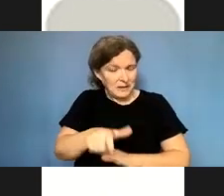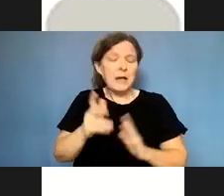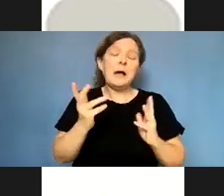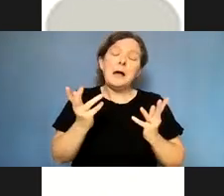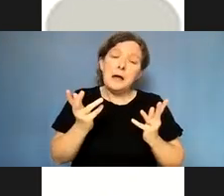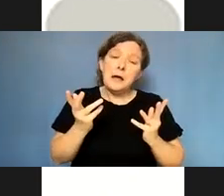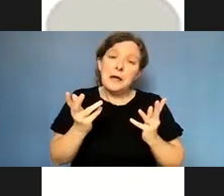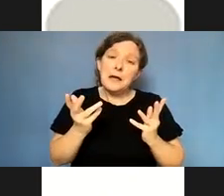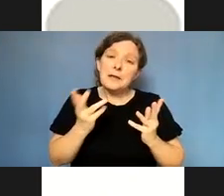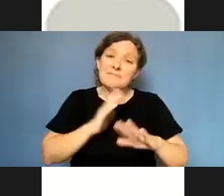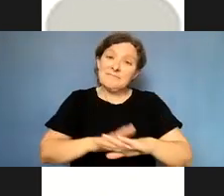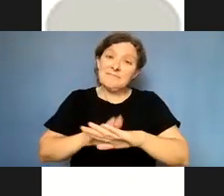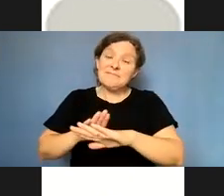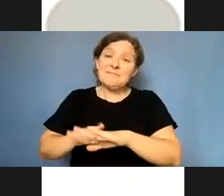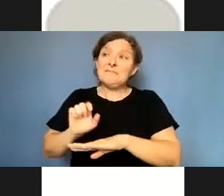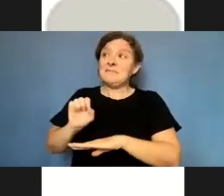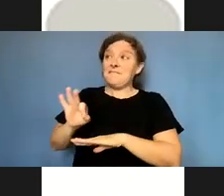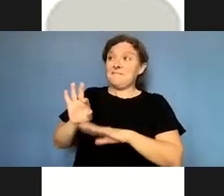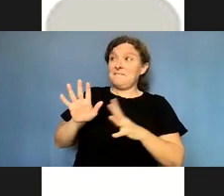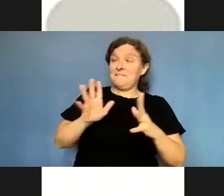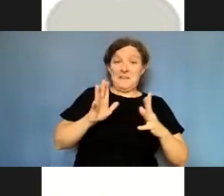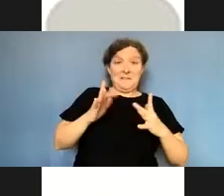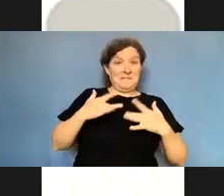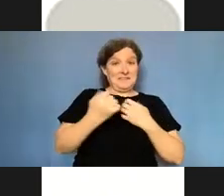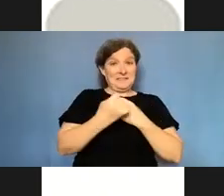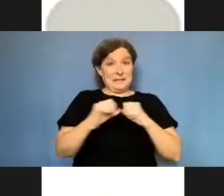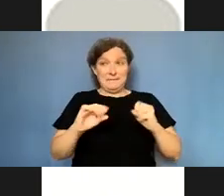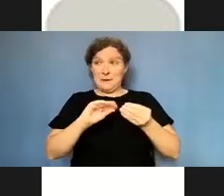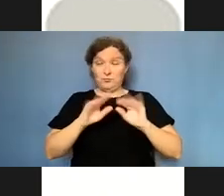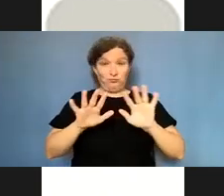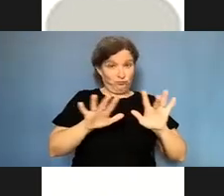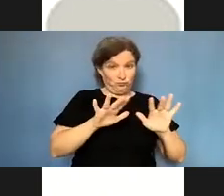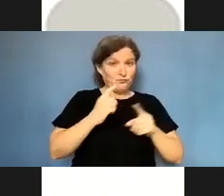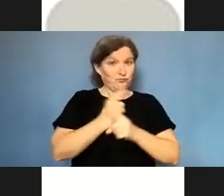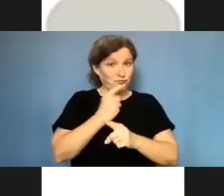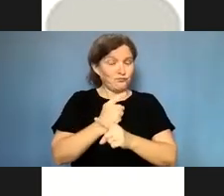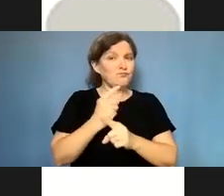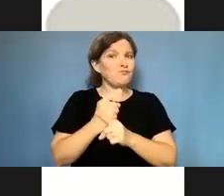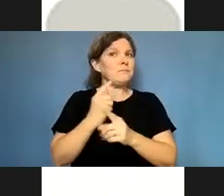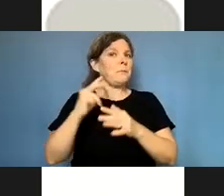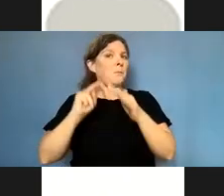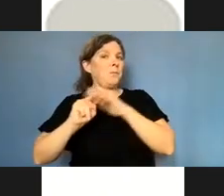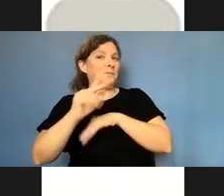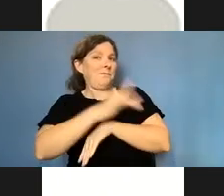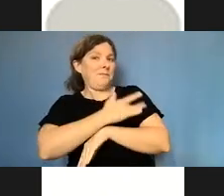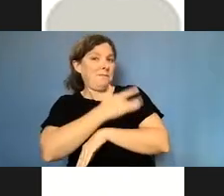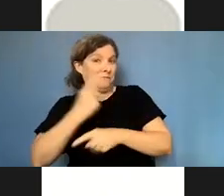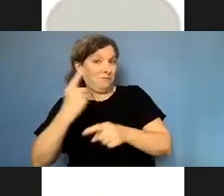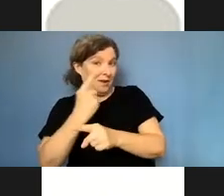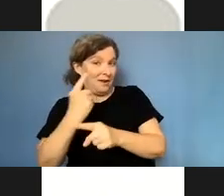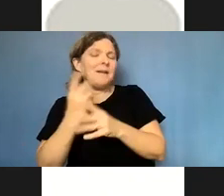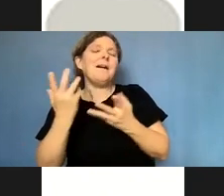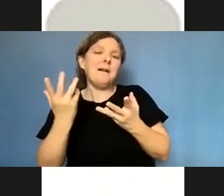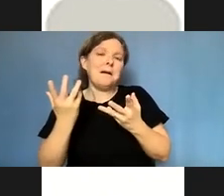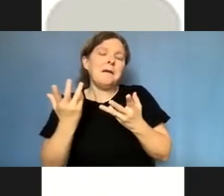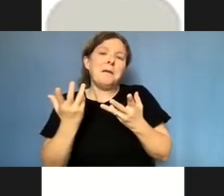in January, if things go the way the province is hoping, I guess, we could also, we